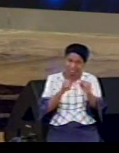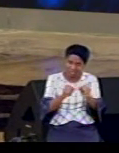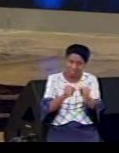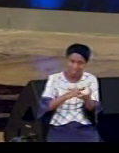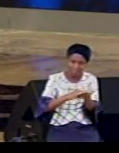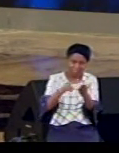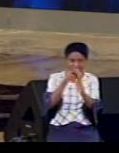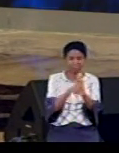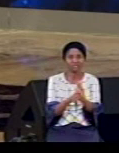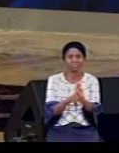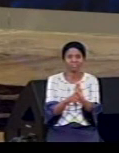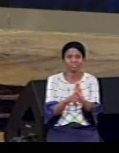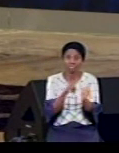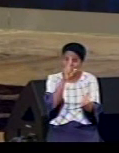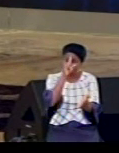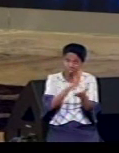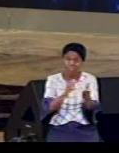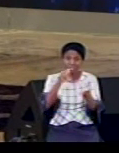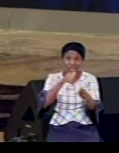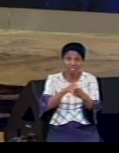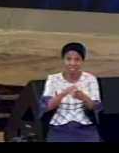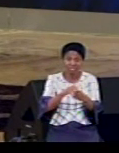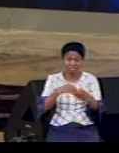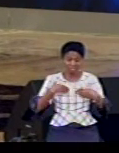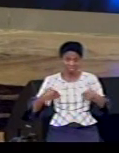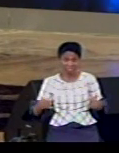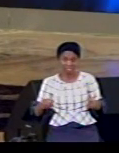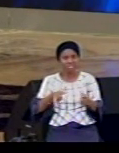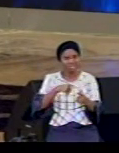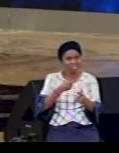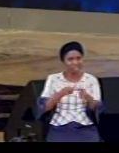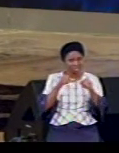You believe in healing, then be healthy.